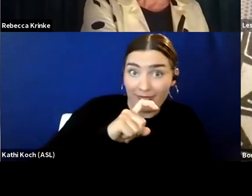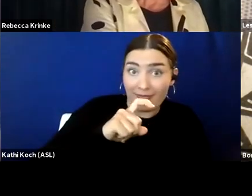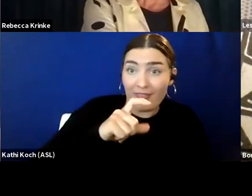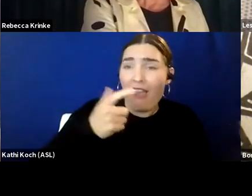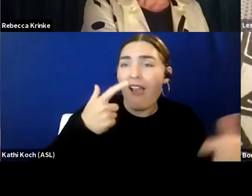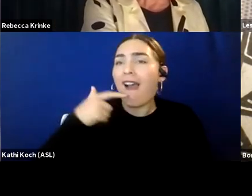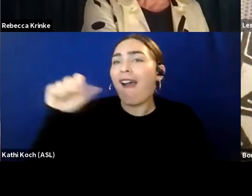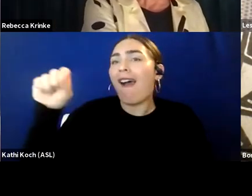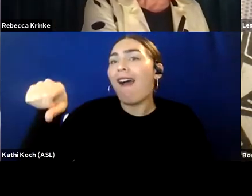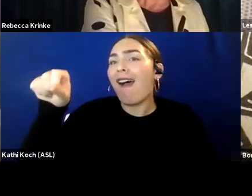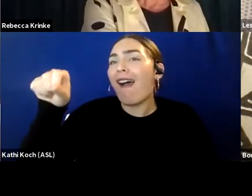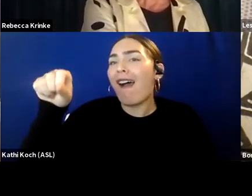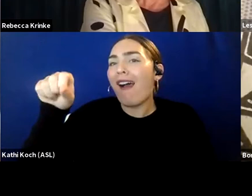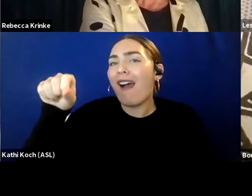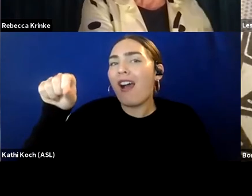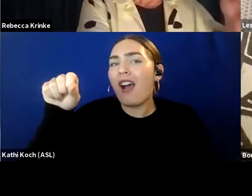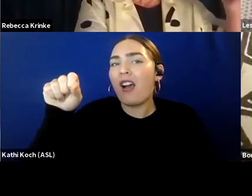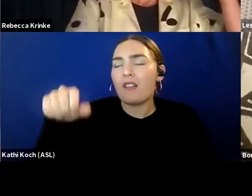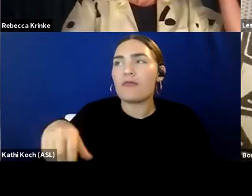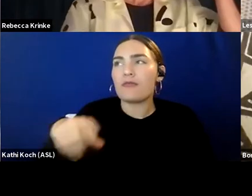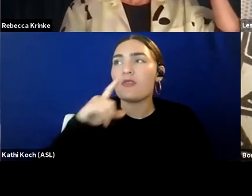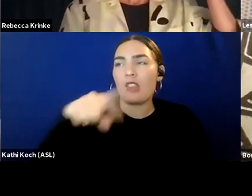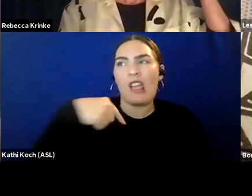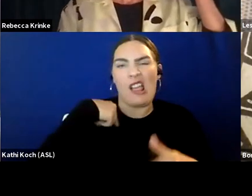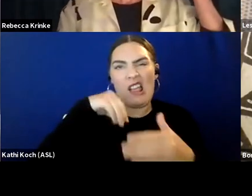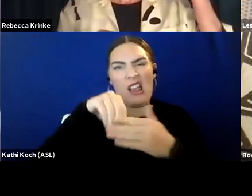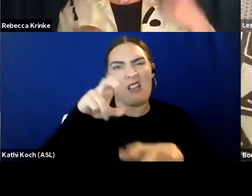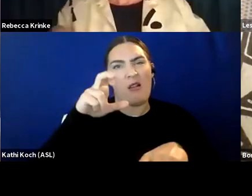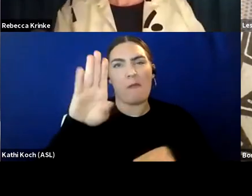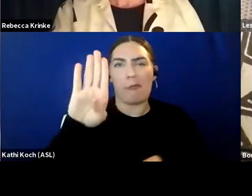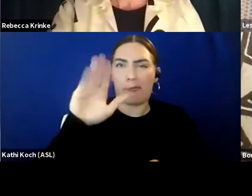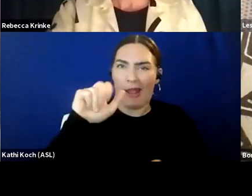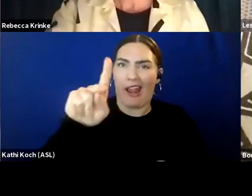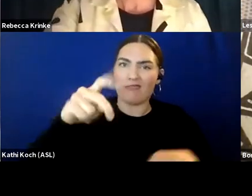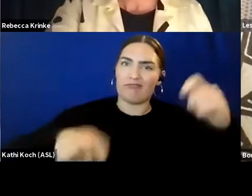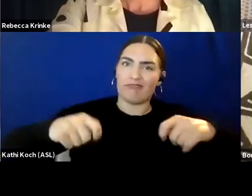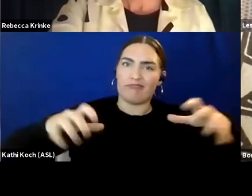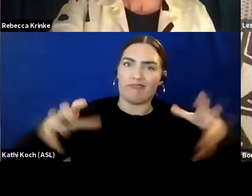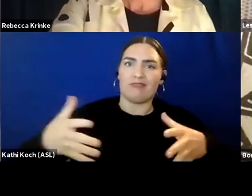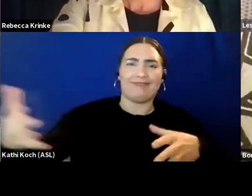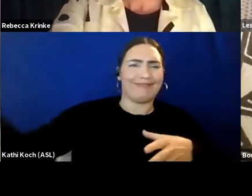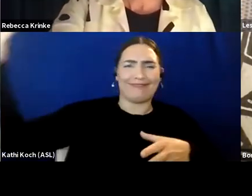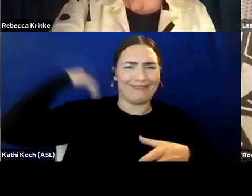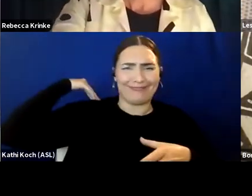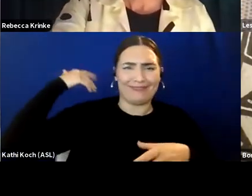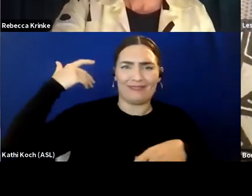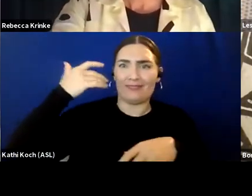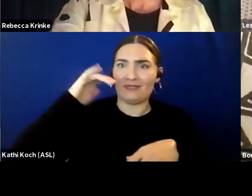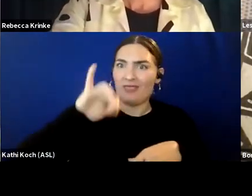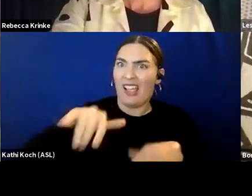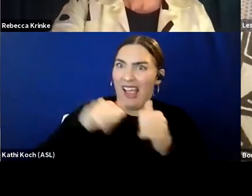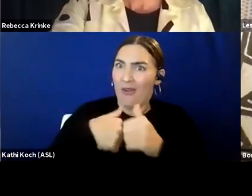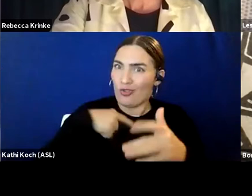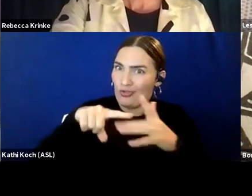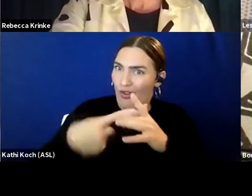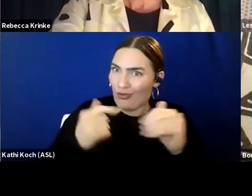I was in a band years ago, and that's how we started our shows. We would